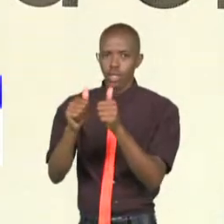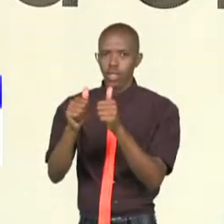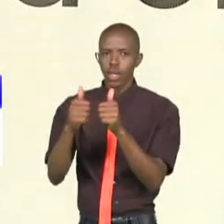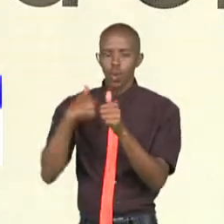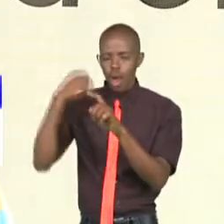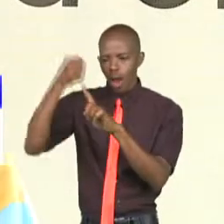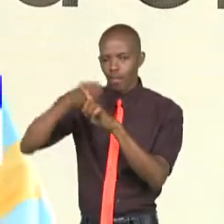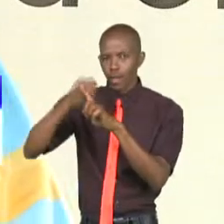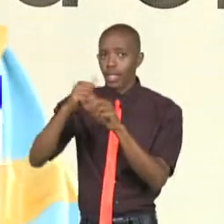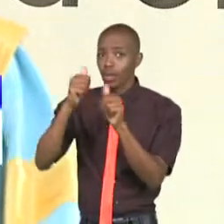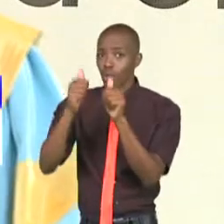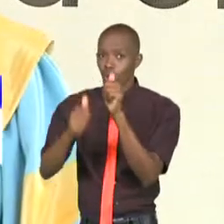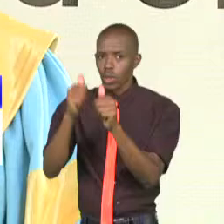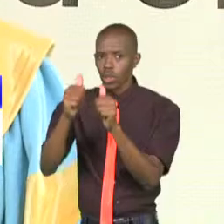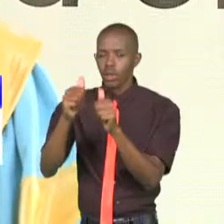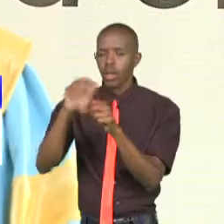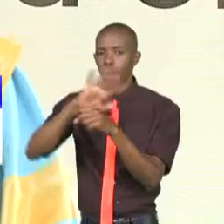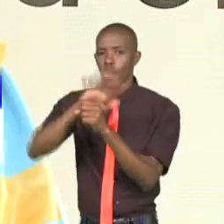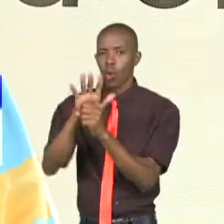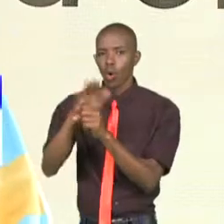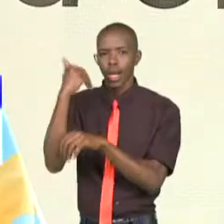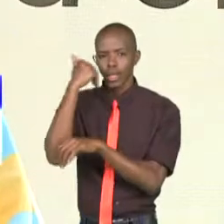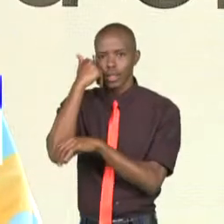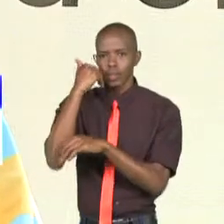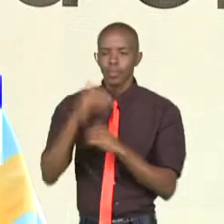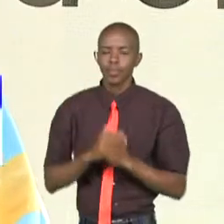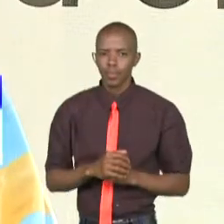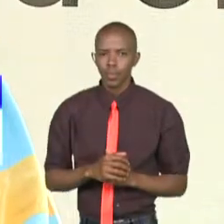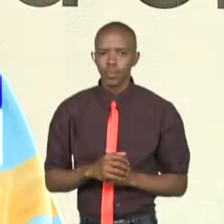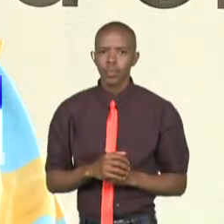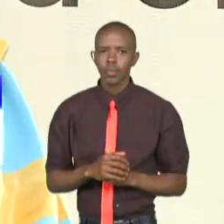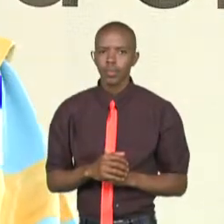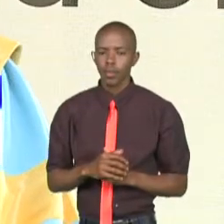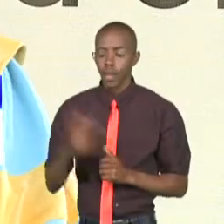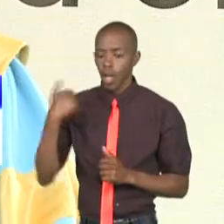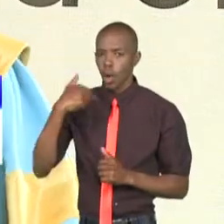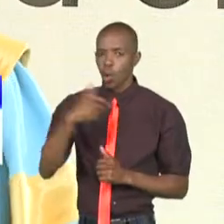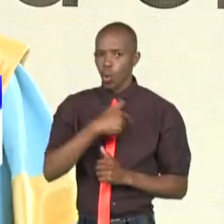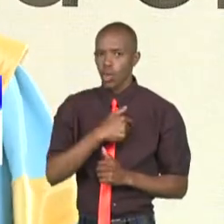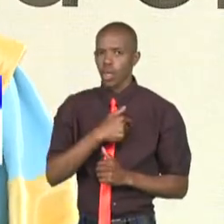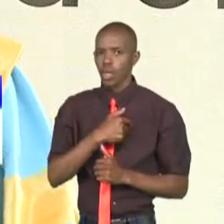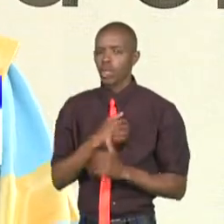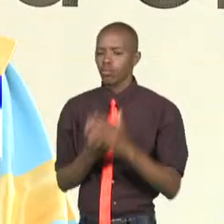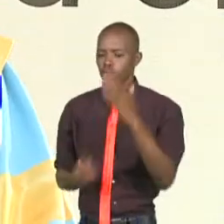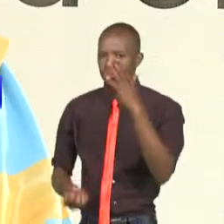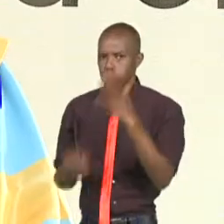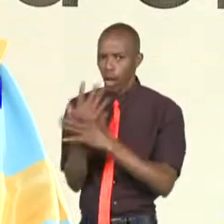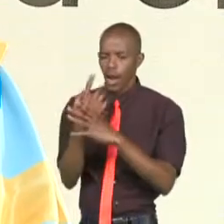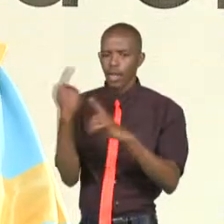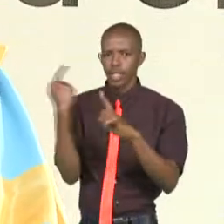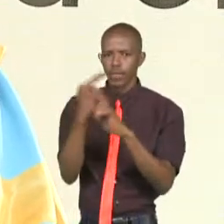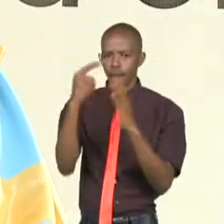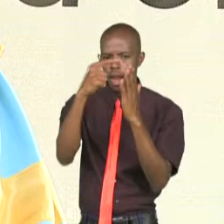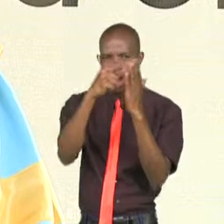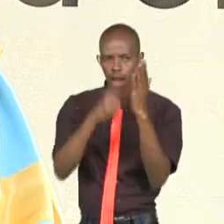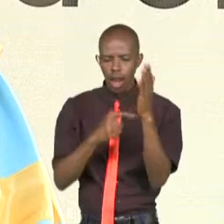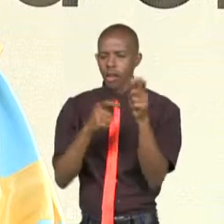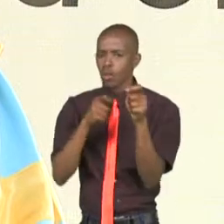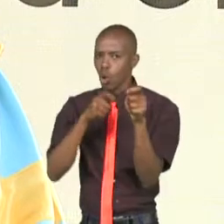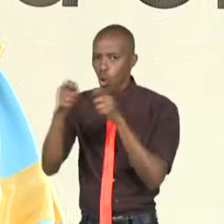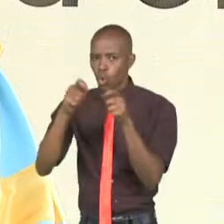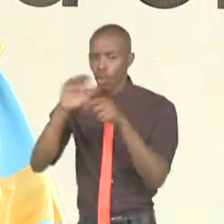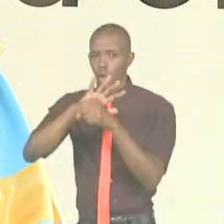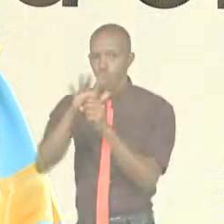with currently is COVID-19. And we have come up with various guidelines on management of COVID, which